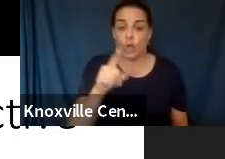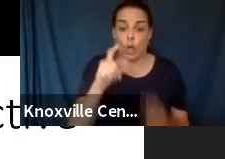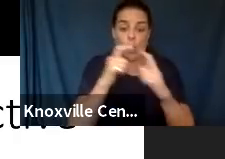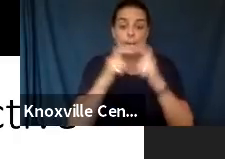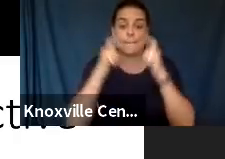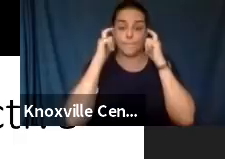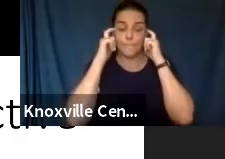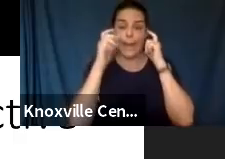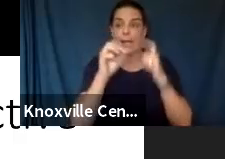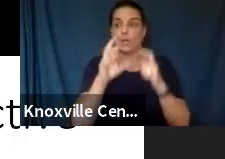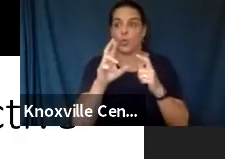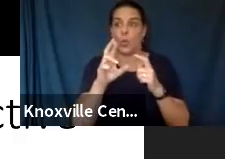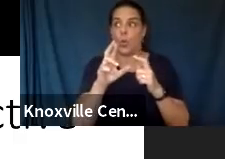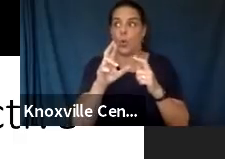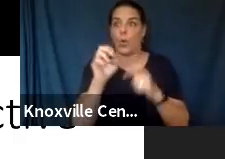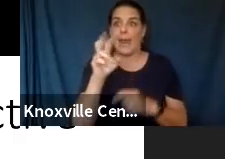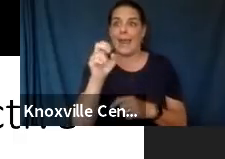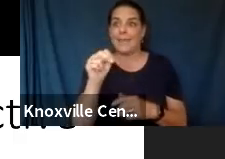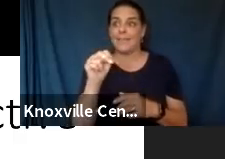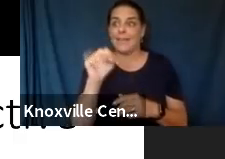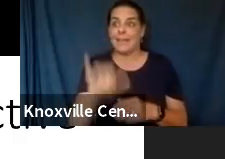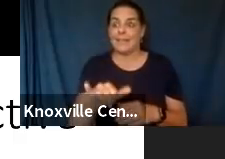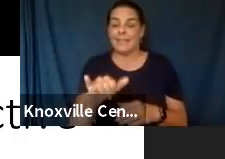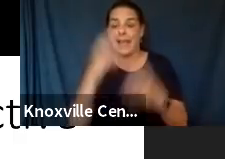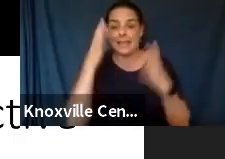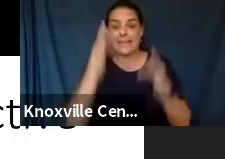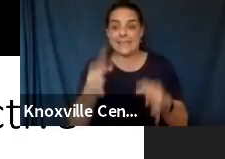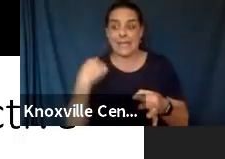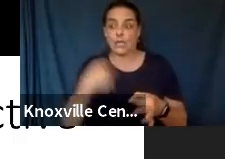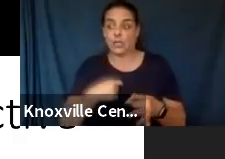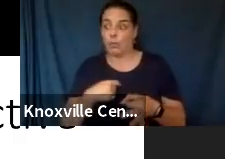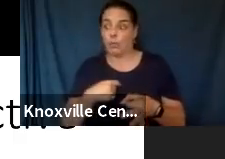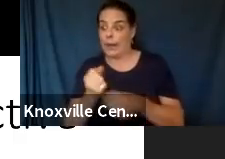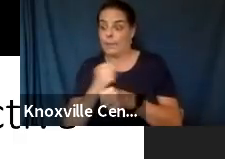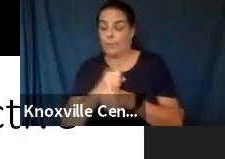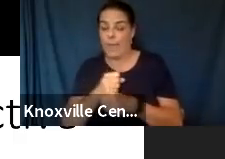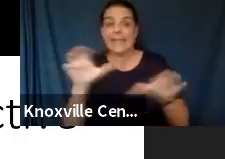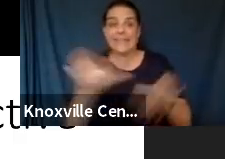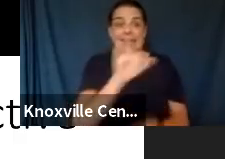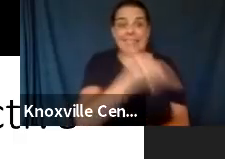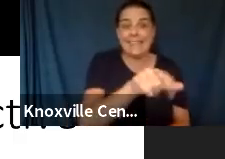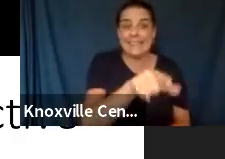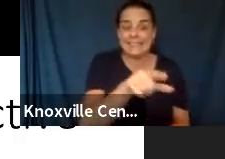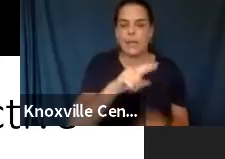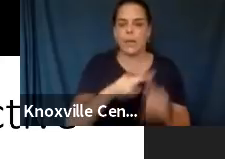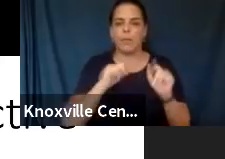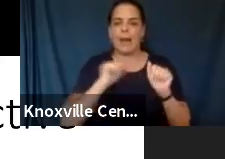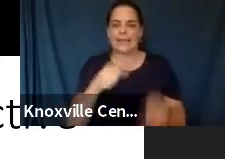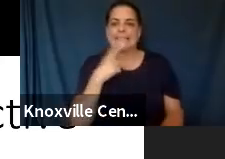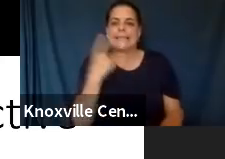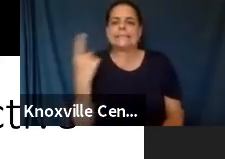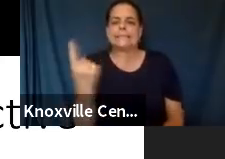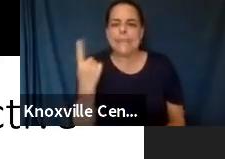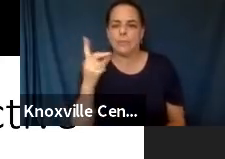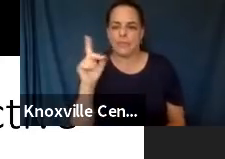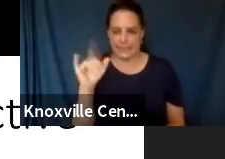mask or even the action that we took did this, but I can say something did this, because it does seem